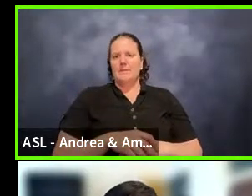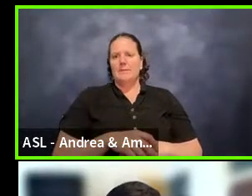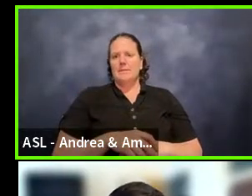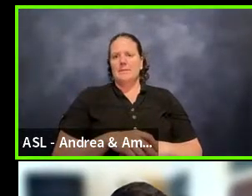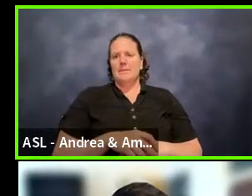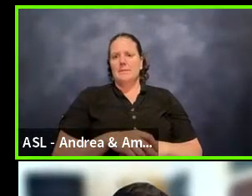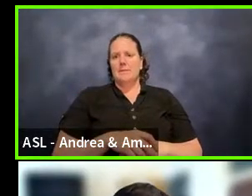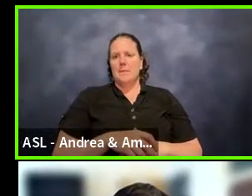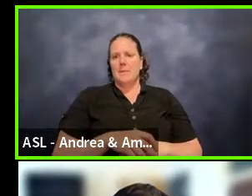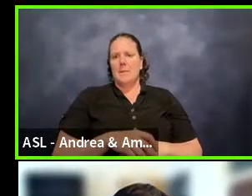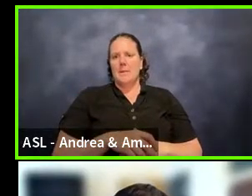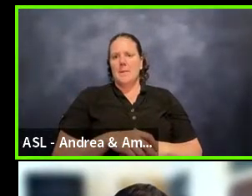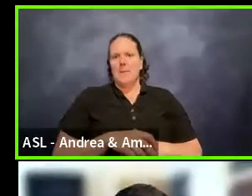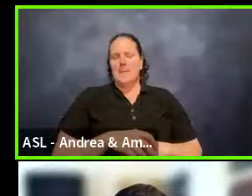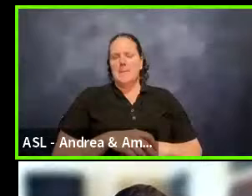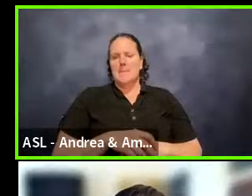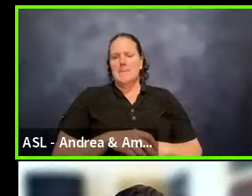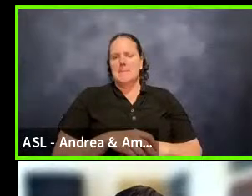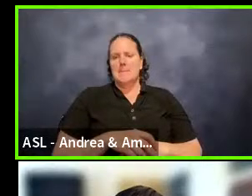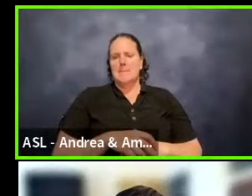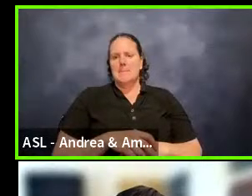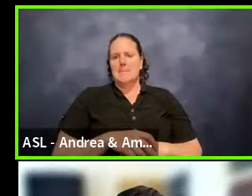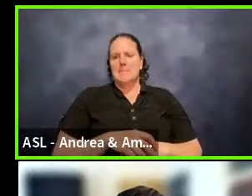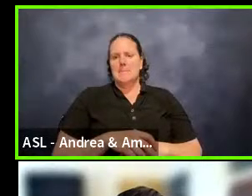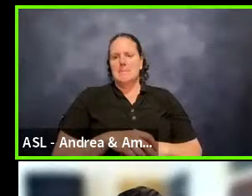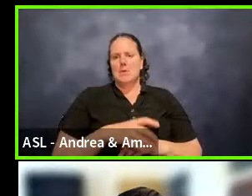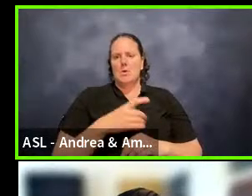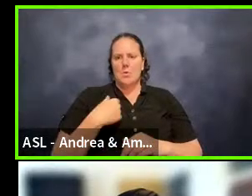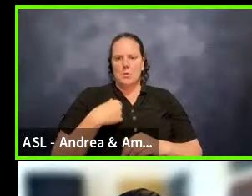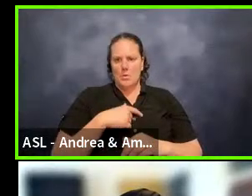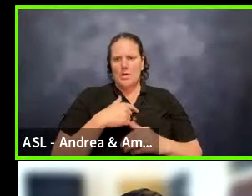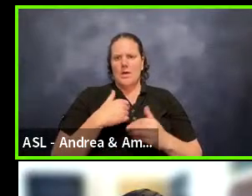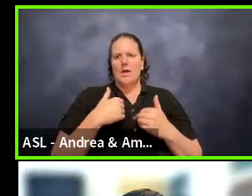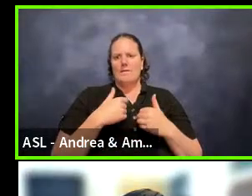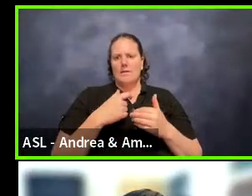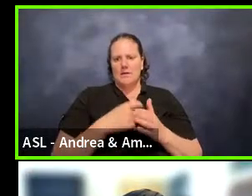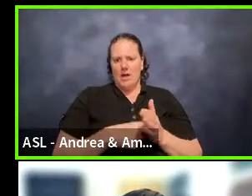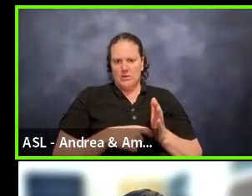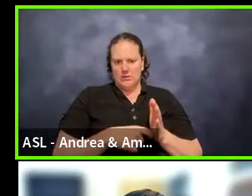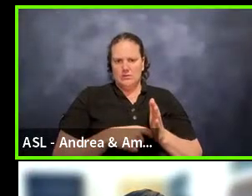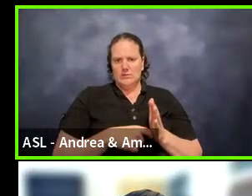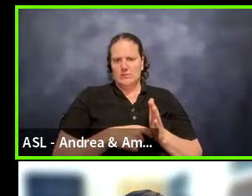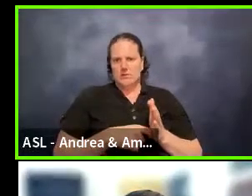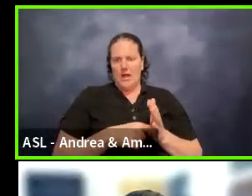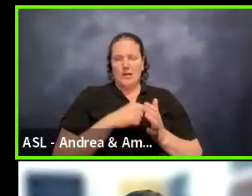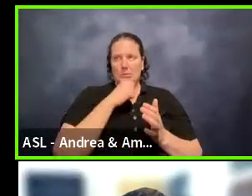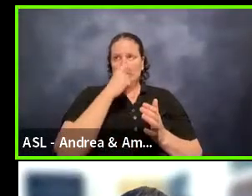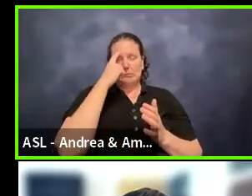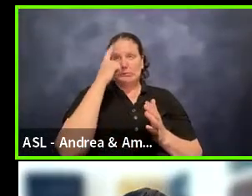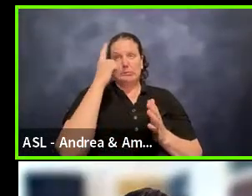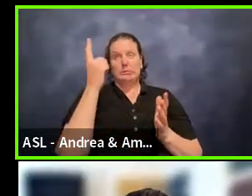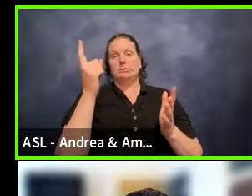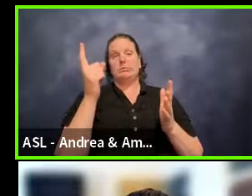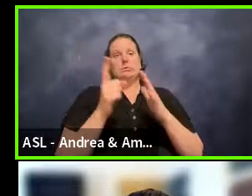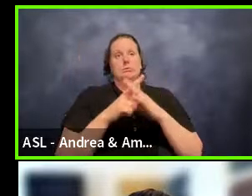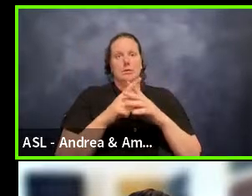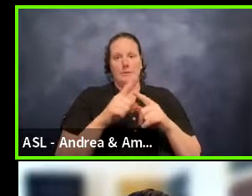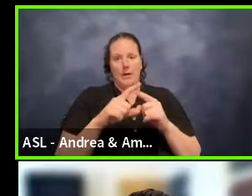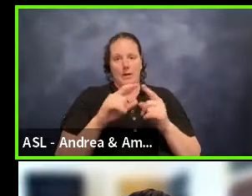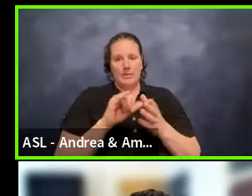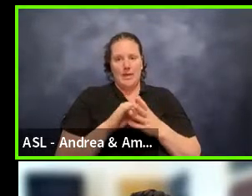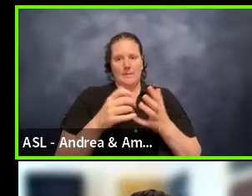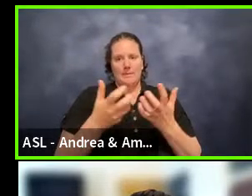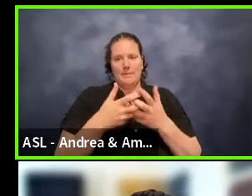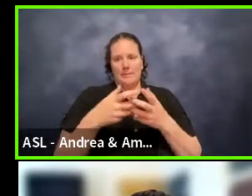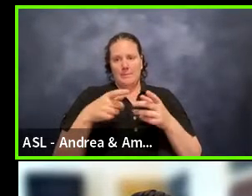We do have a cost to collect, and I don't have it off the top of my head. That is very much in line with